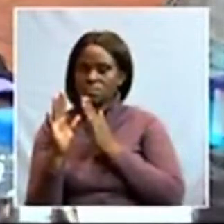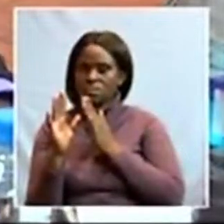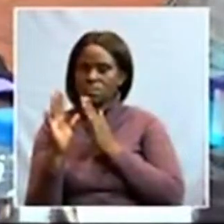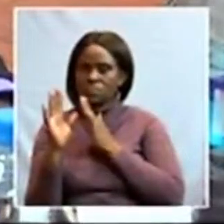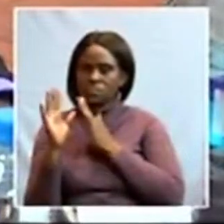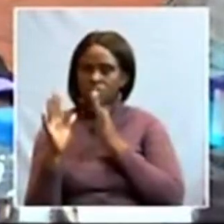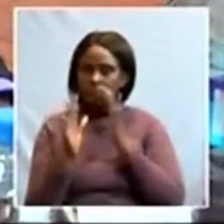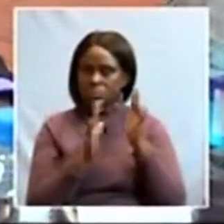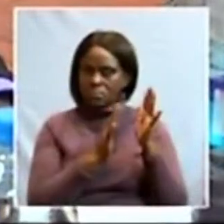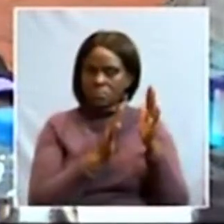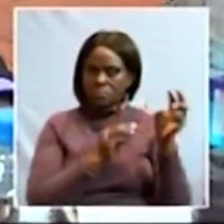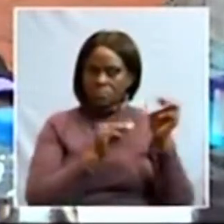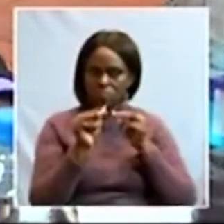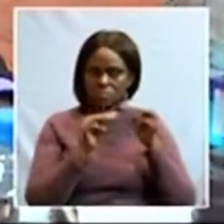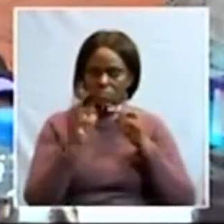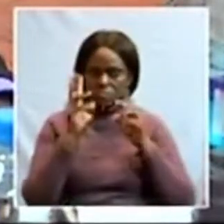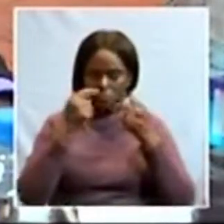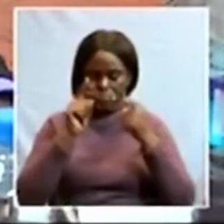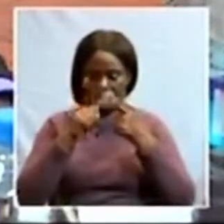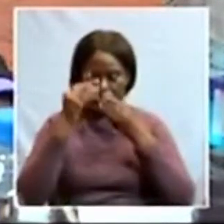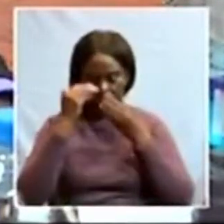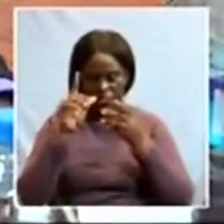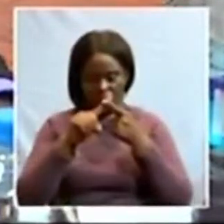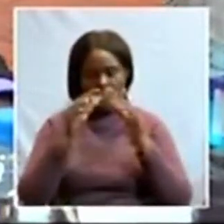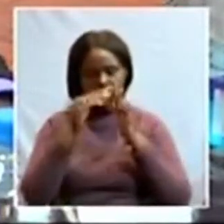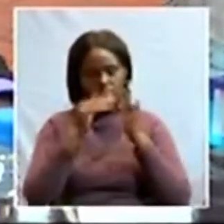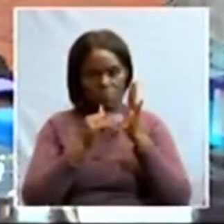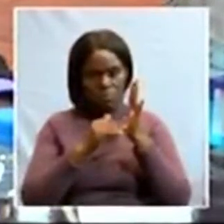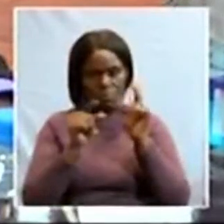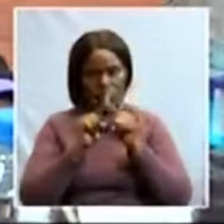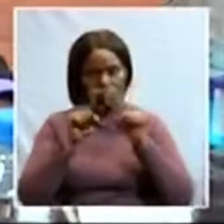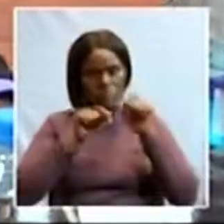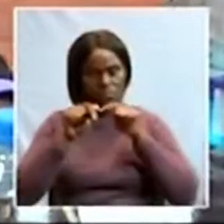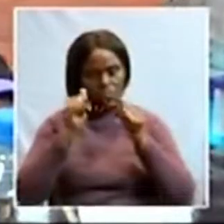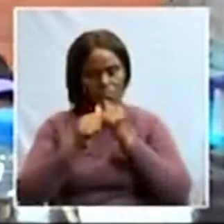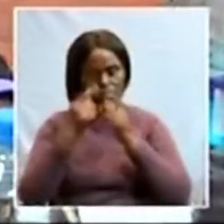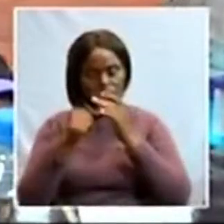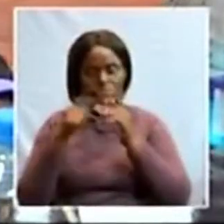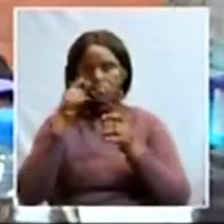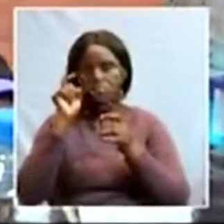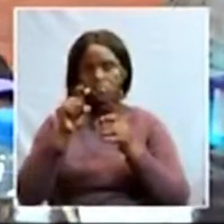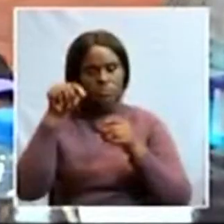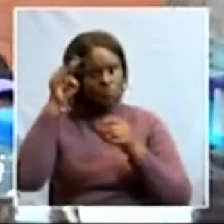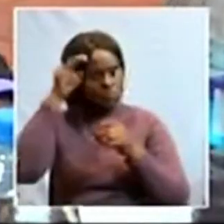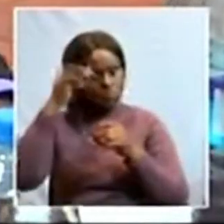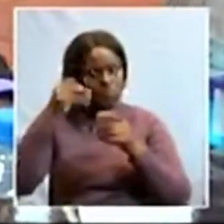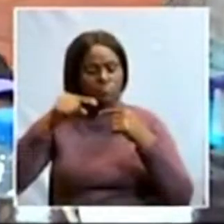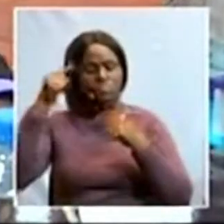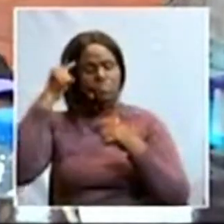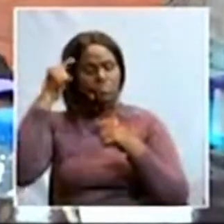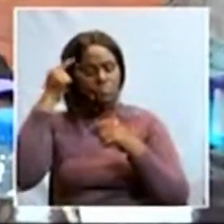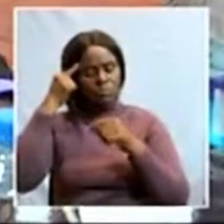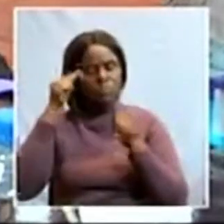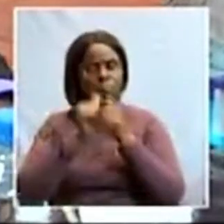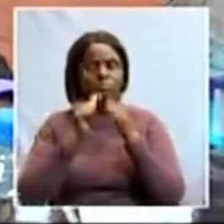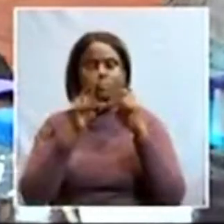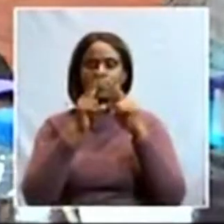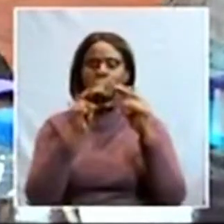taken: management will endeavor to adhere to guidelines and regulations issued by the Ministry of Local Government